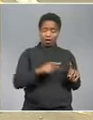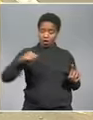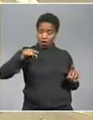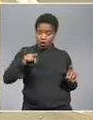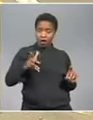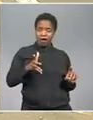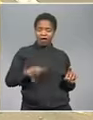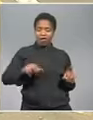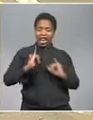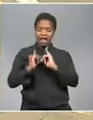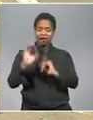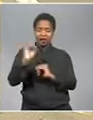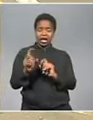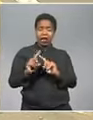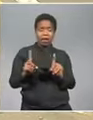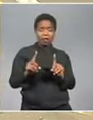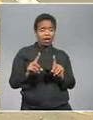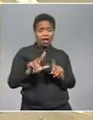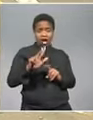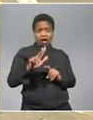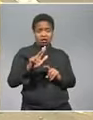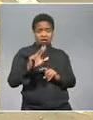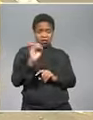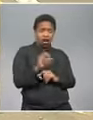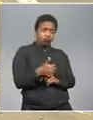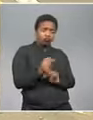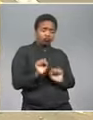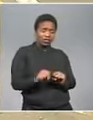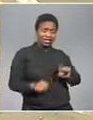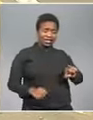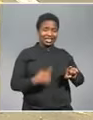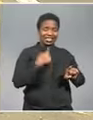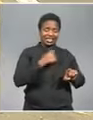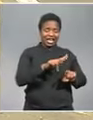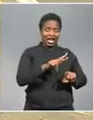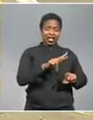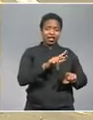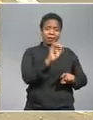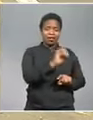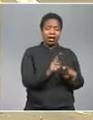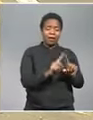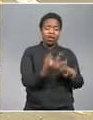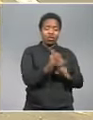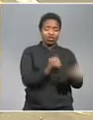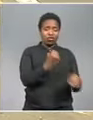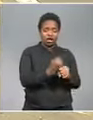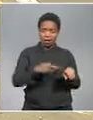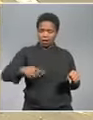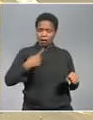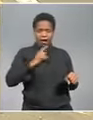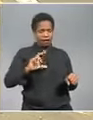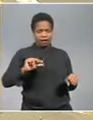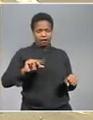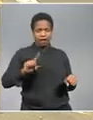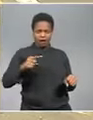an 8% increase over 12 months, while SARS is prepared to pay 8%, but only over 3 years, with some